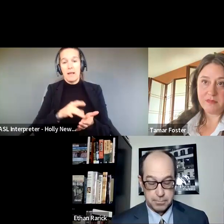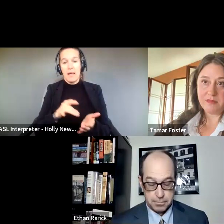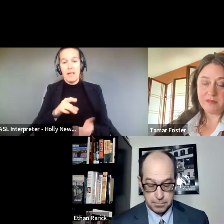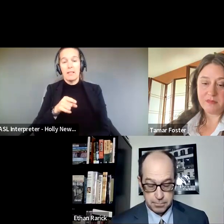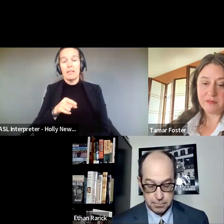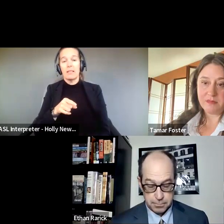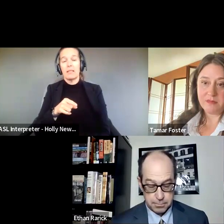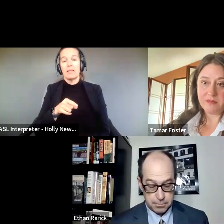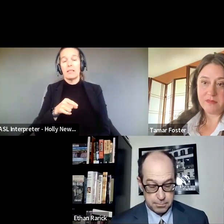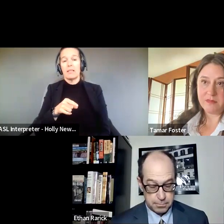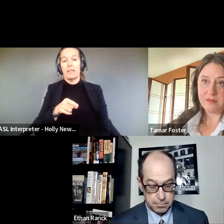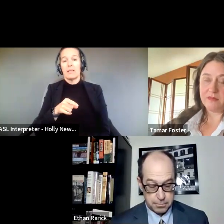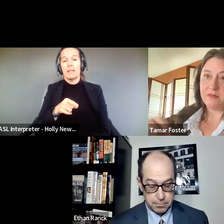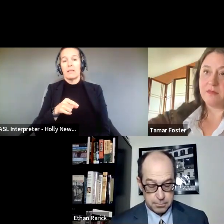to